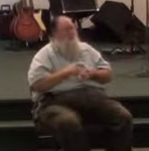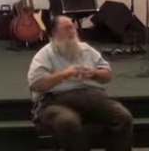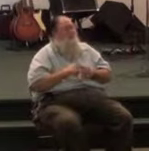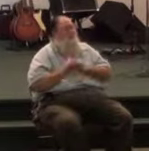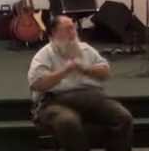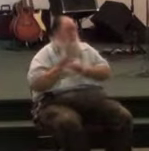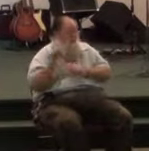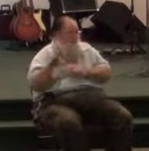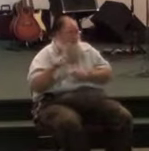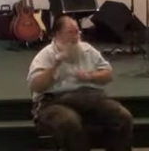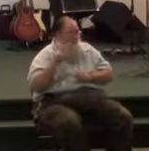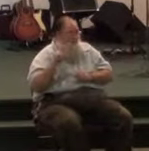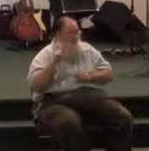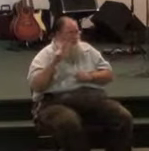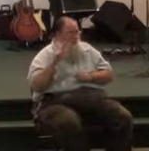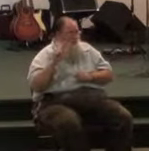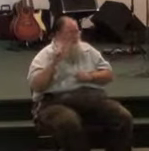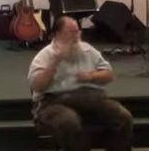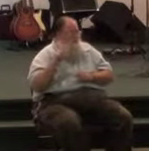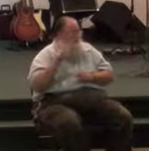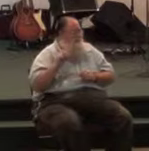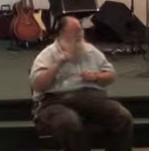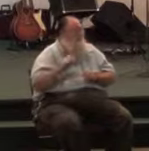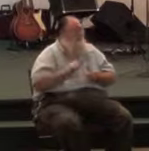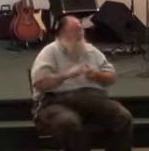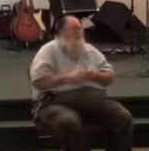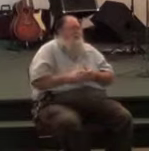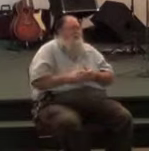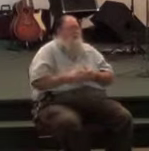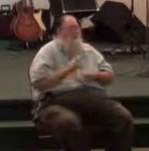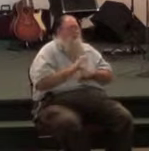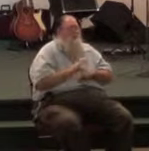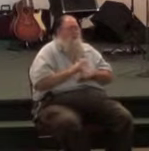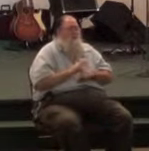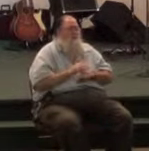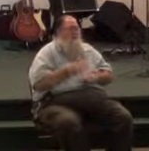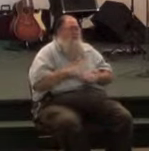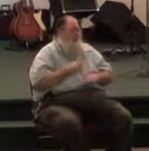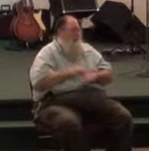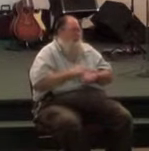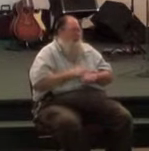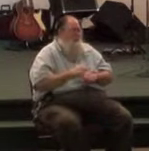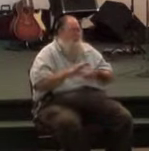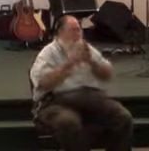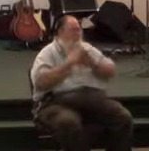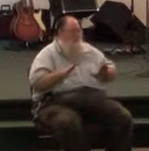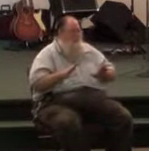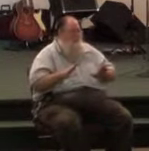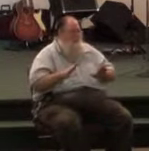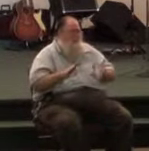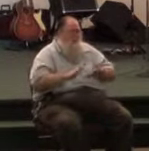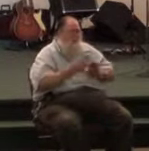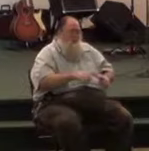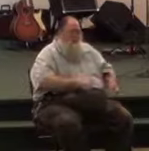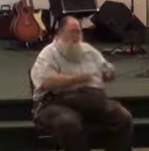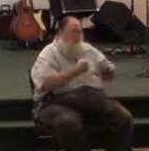Judea, Galilee, and Samaria enjoyed a time of peace and was strengthened and